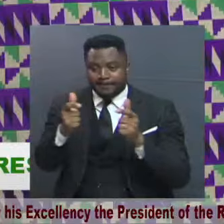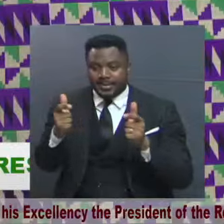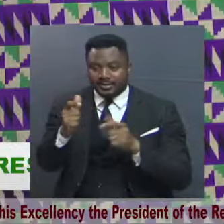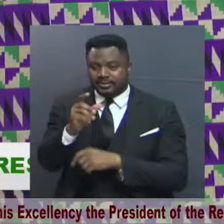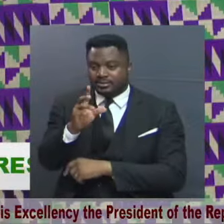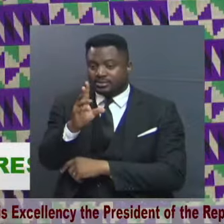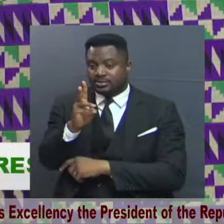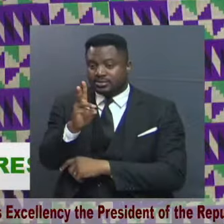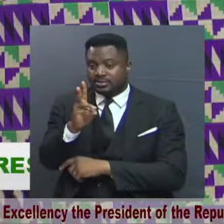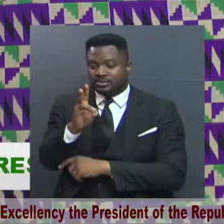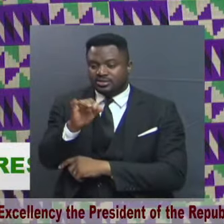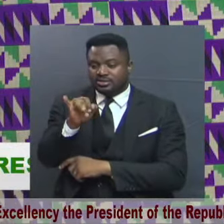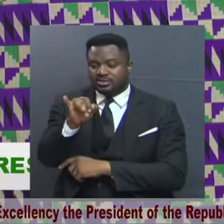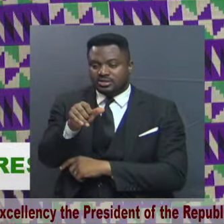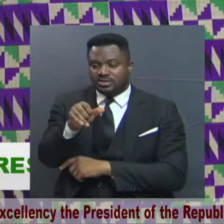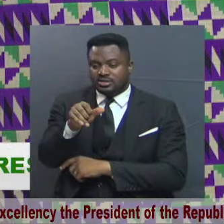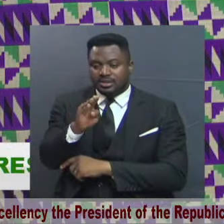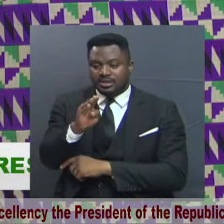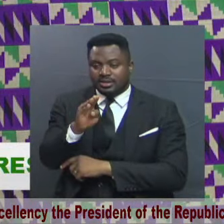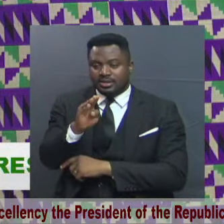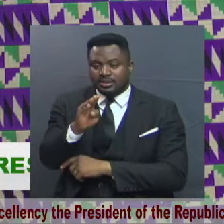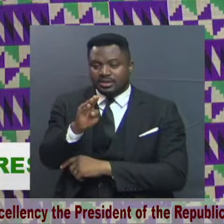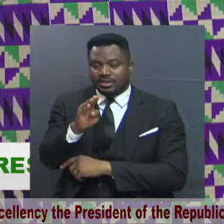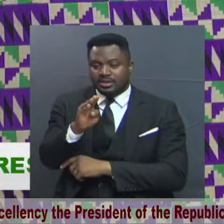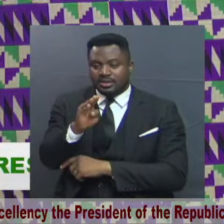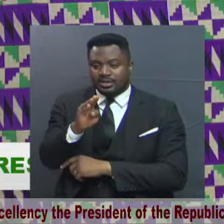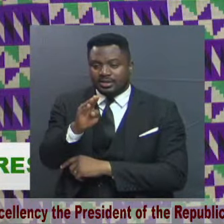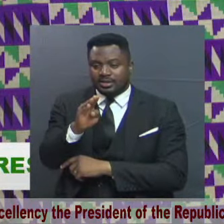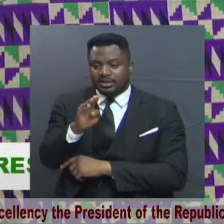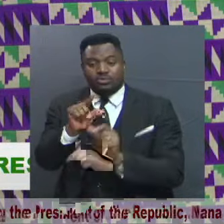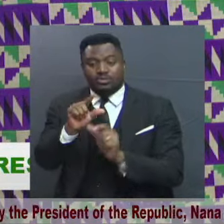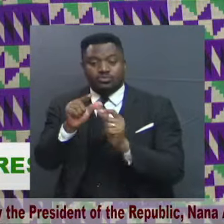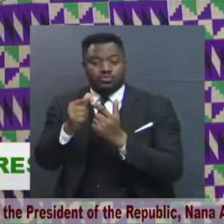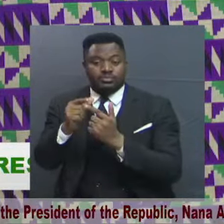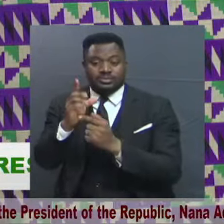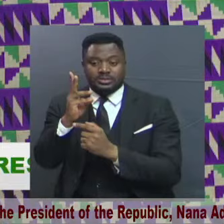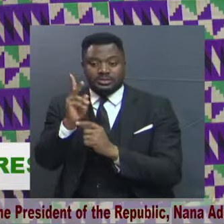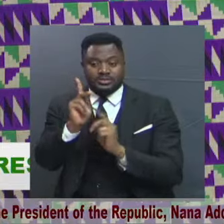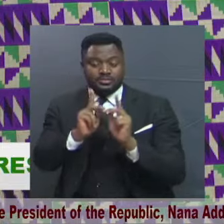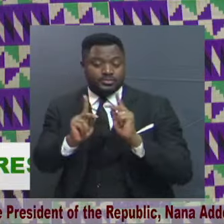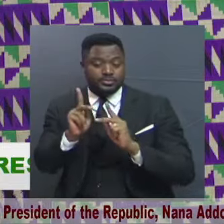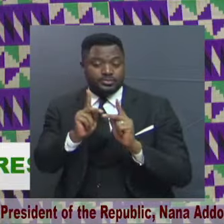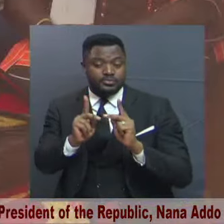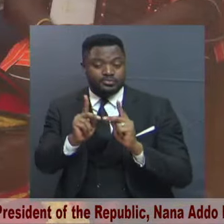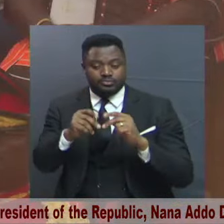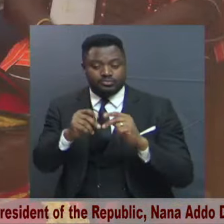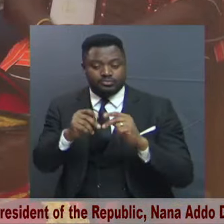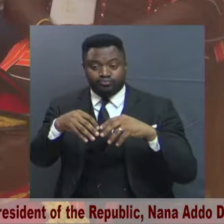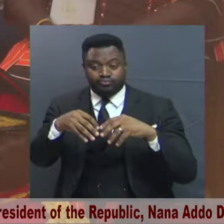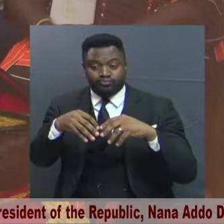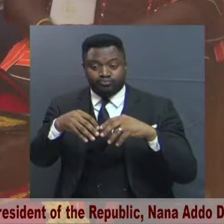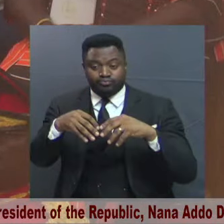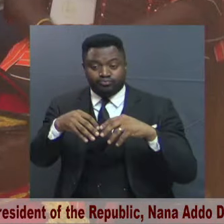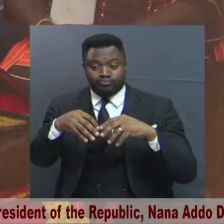JB Dana Emmanuel OBET Ed kuua